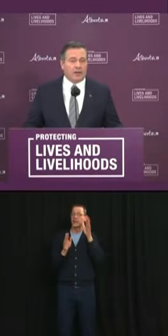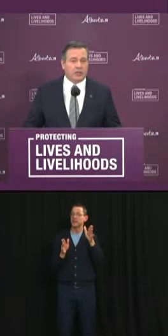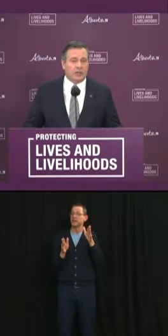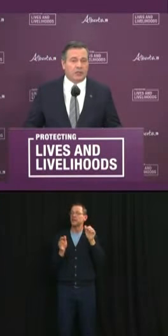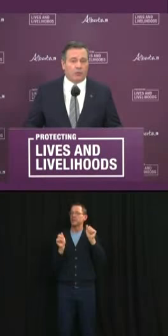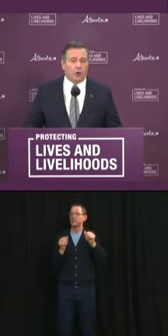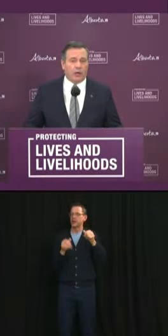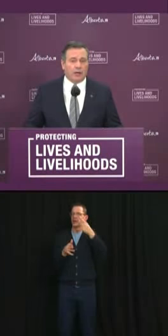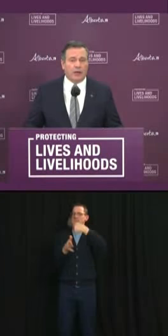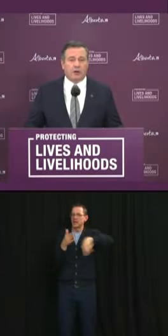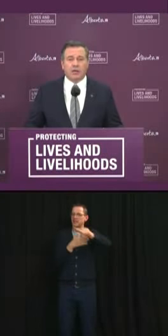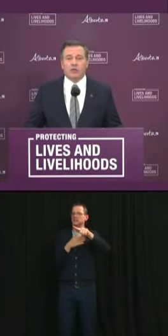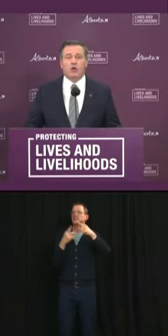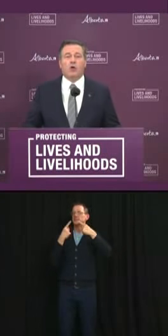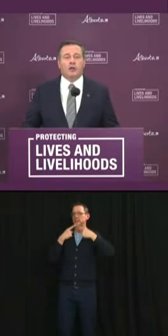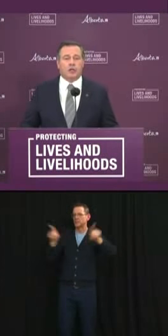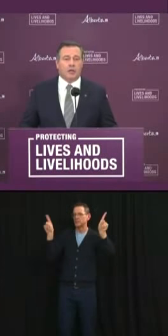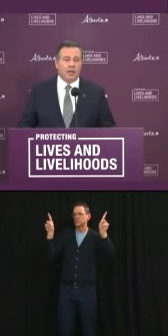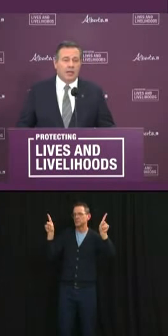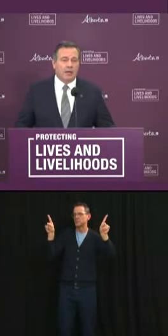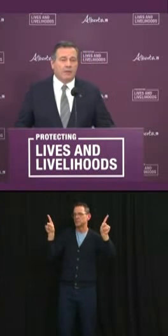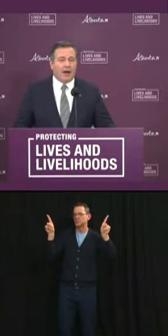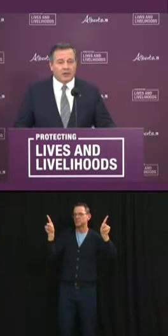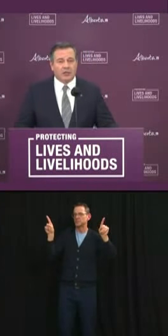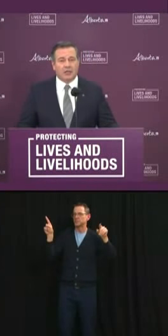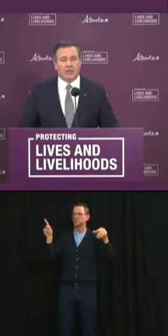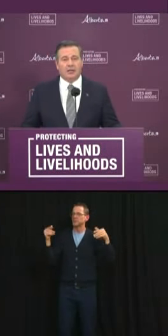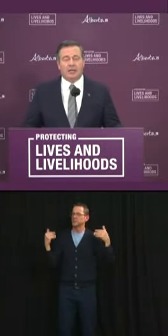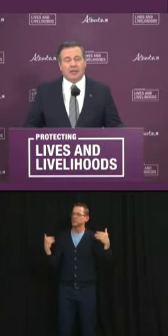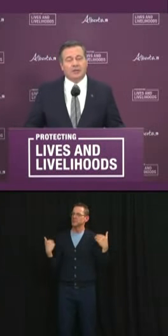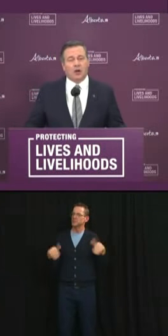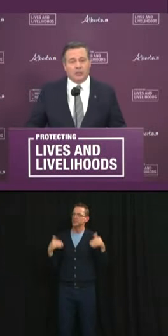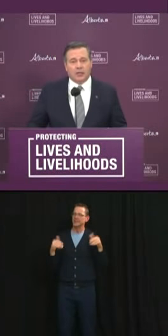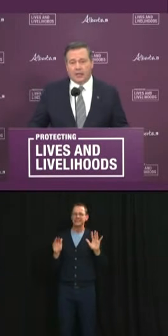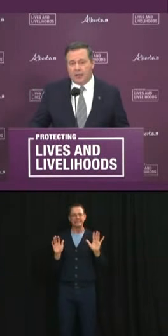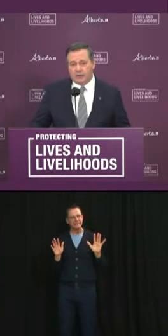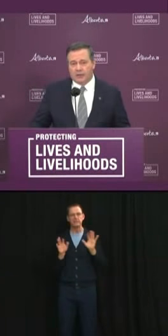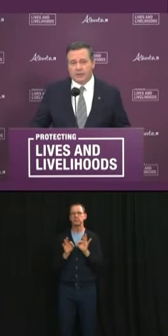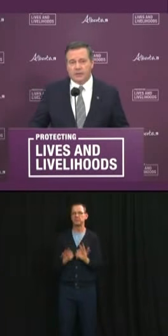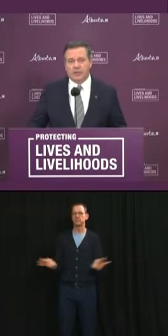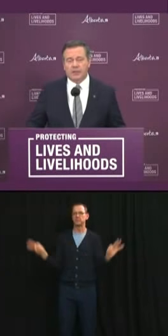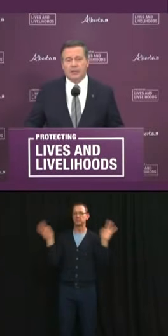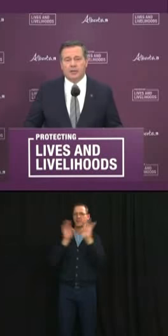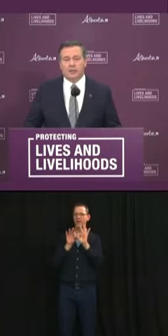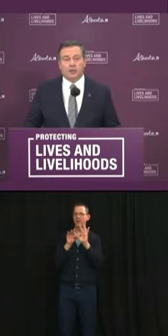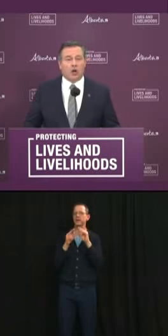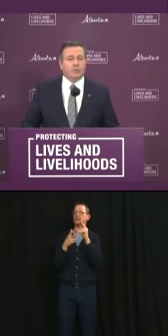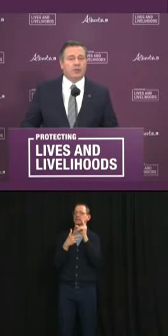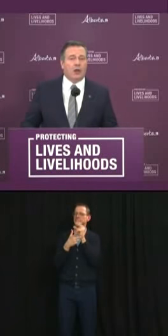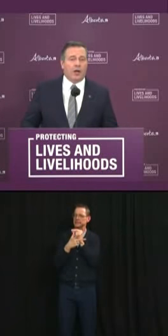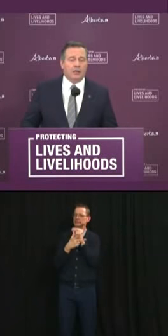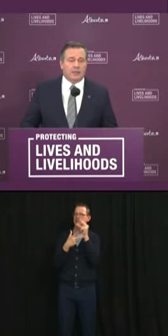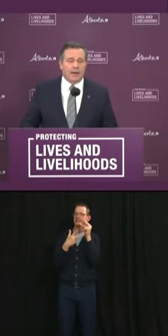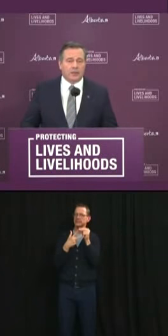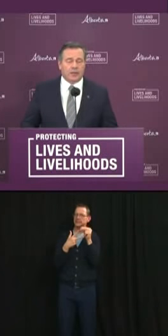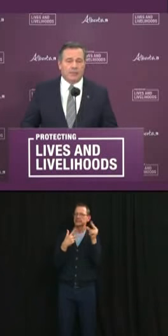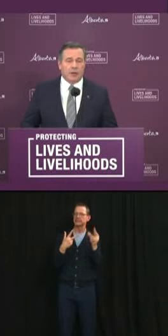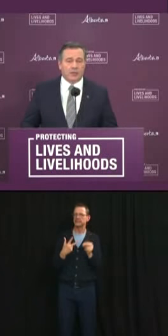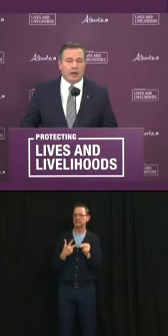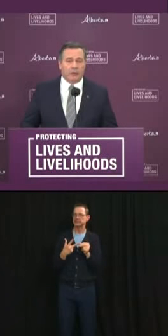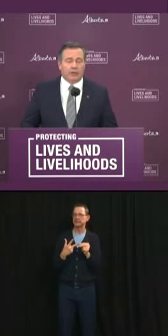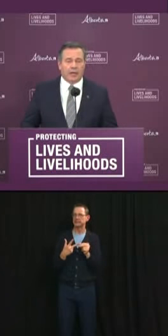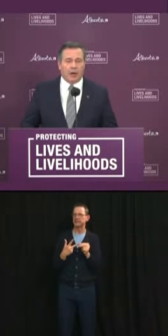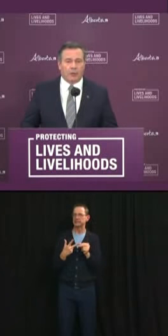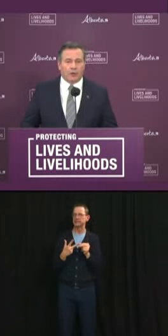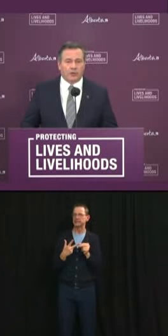Alberta's vaccination rollout, and there is no question that vaccination is our ticket out of this. The sharp decline in deaths